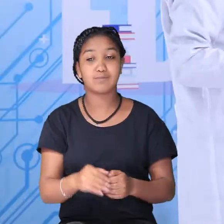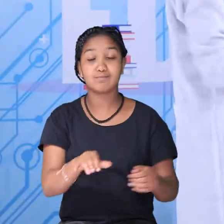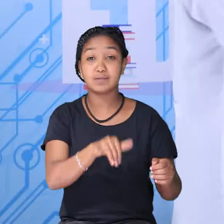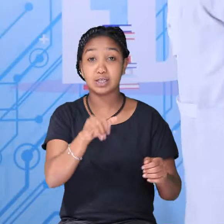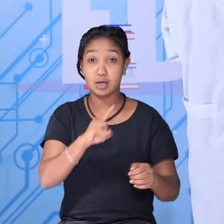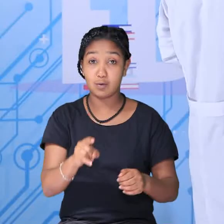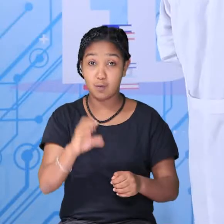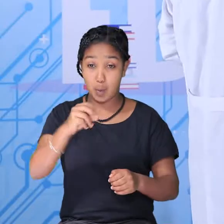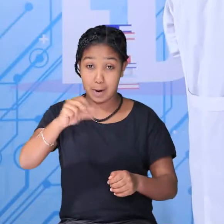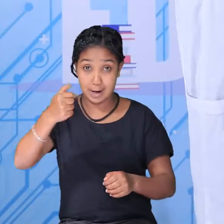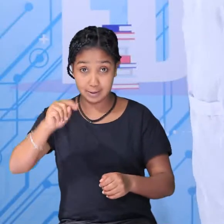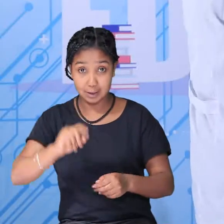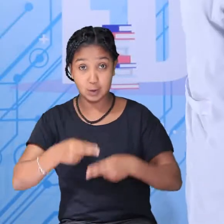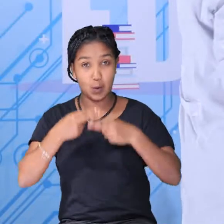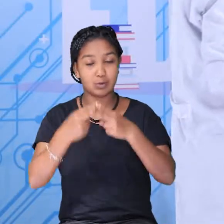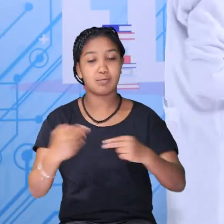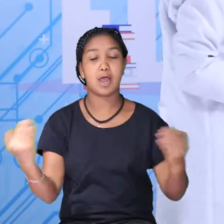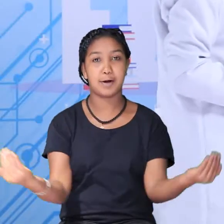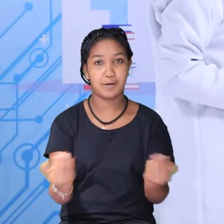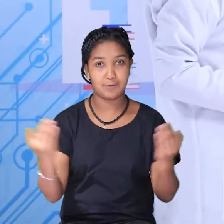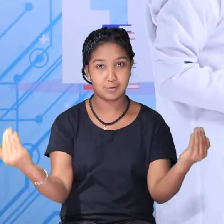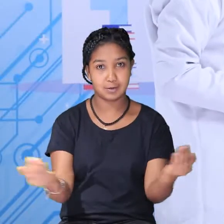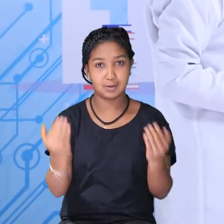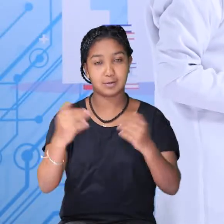kind of operants are called reinforcers.